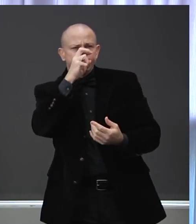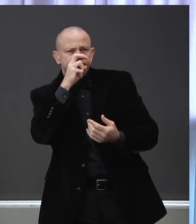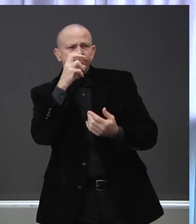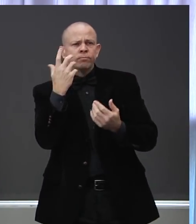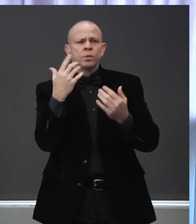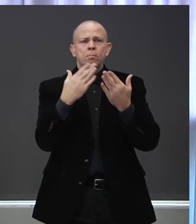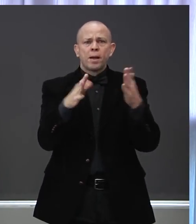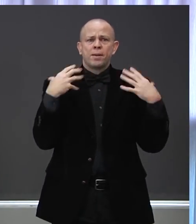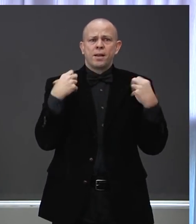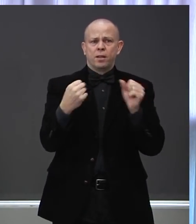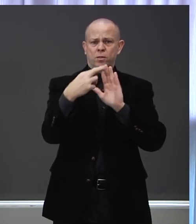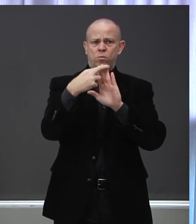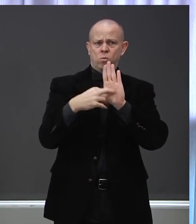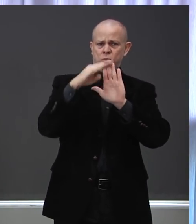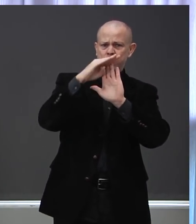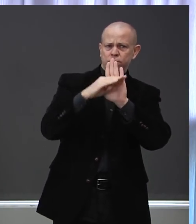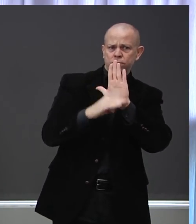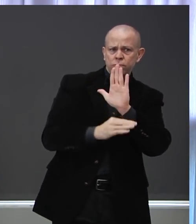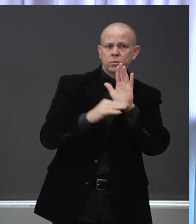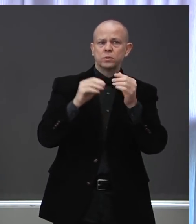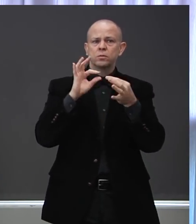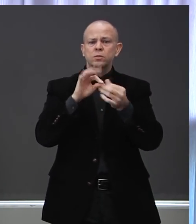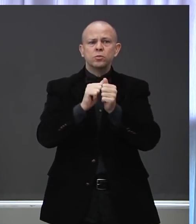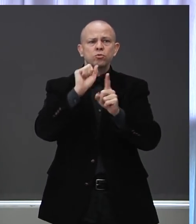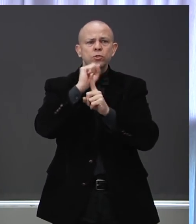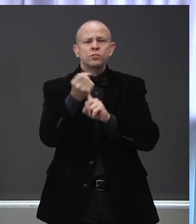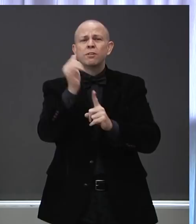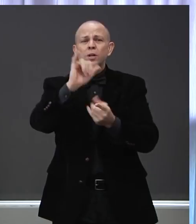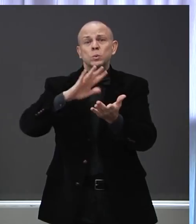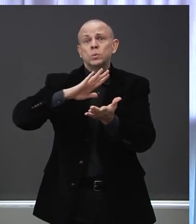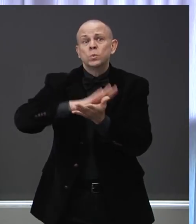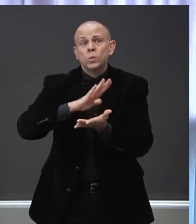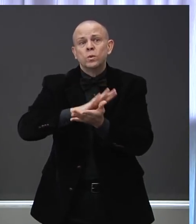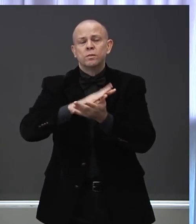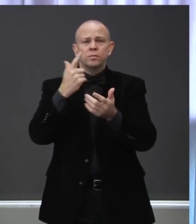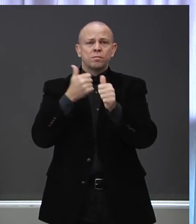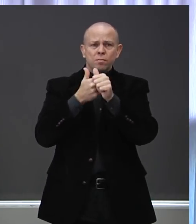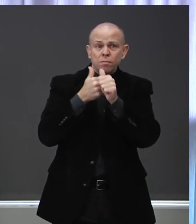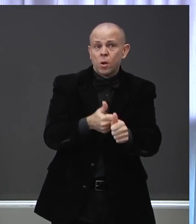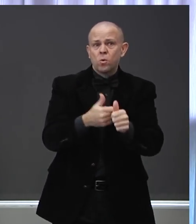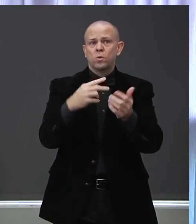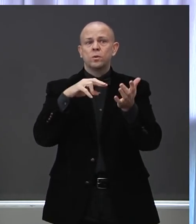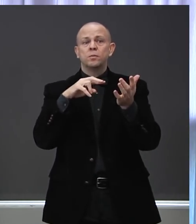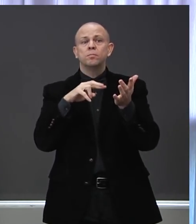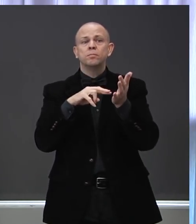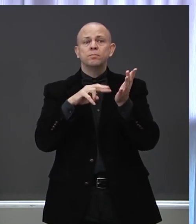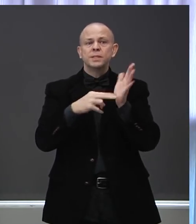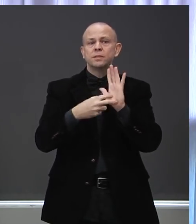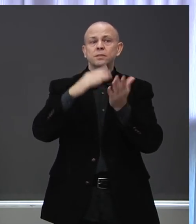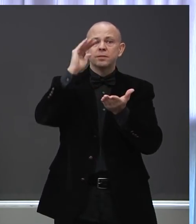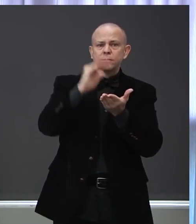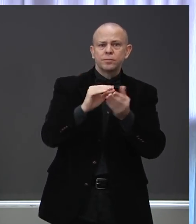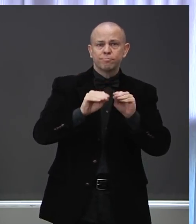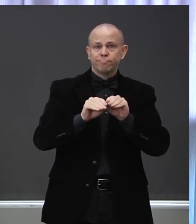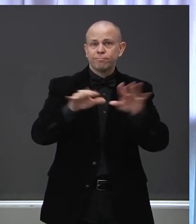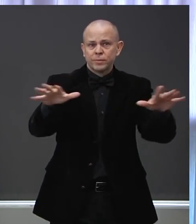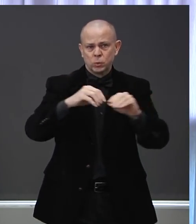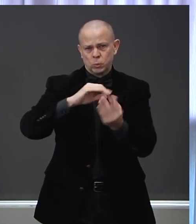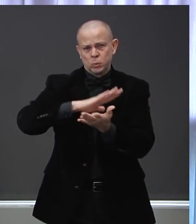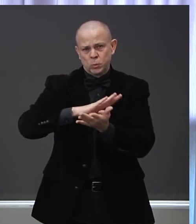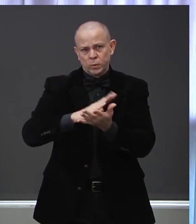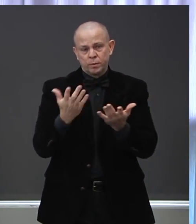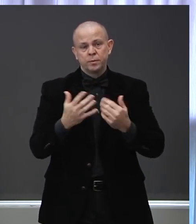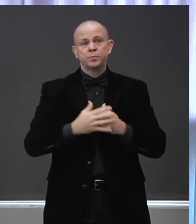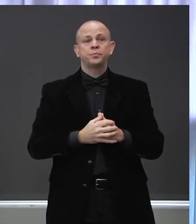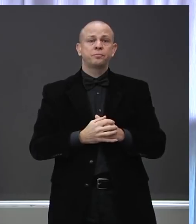settings like schools greatly reduce the risk of transmission of COVID-19. Schools around the globe, in